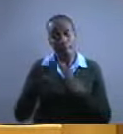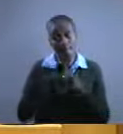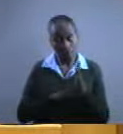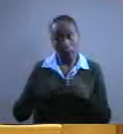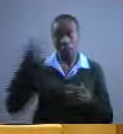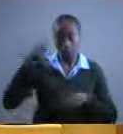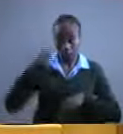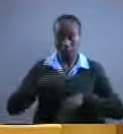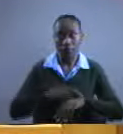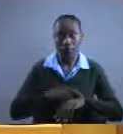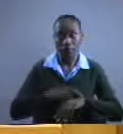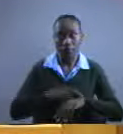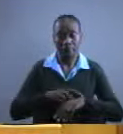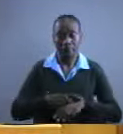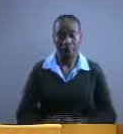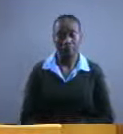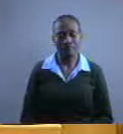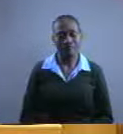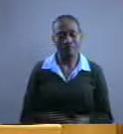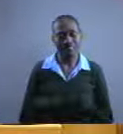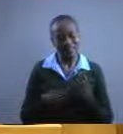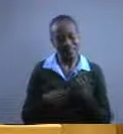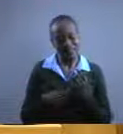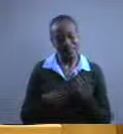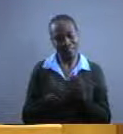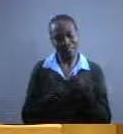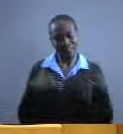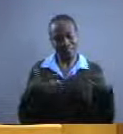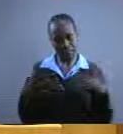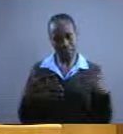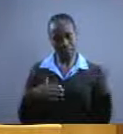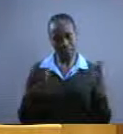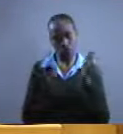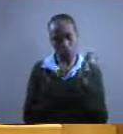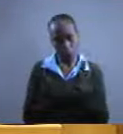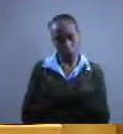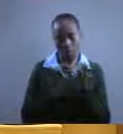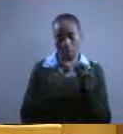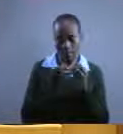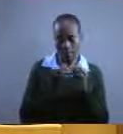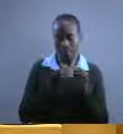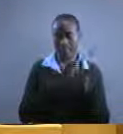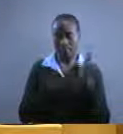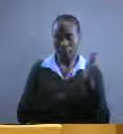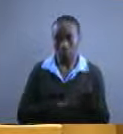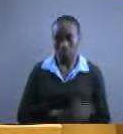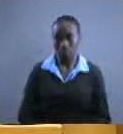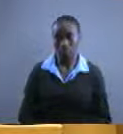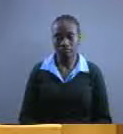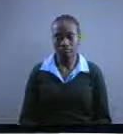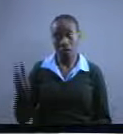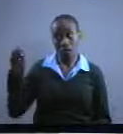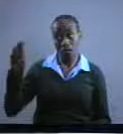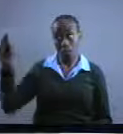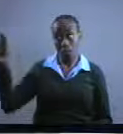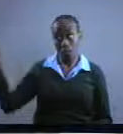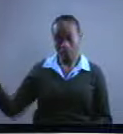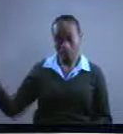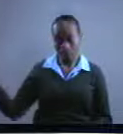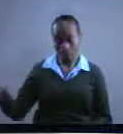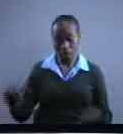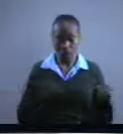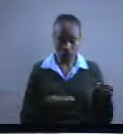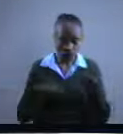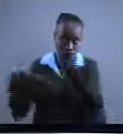time. Tax Administration Laws Amendment Bill. The bill will be sent to the National Council of Provinces